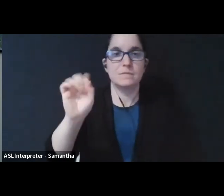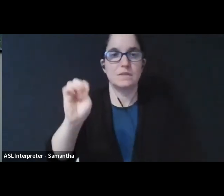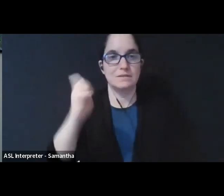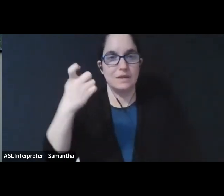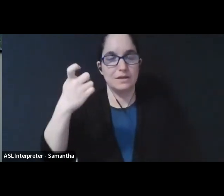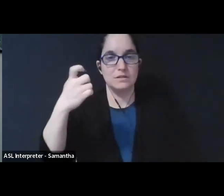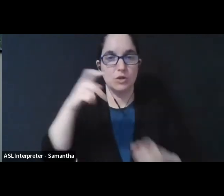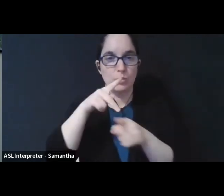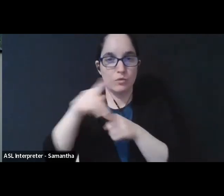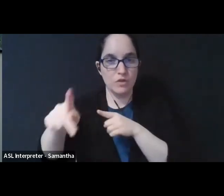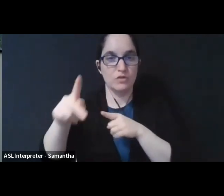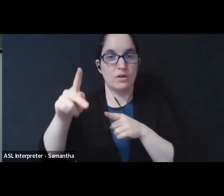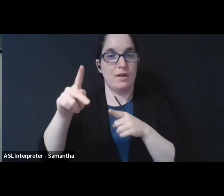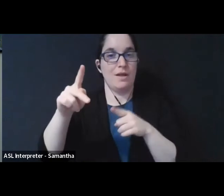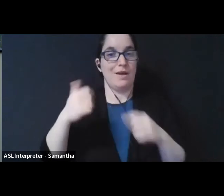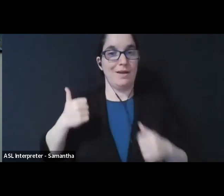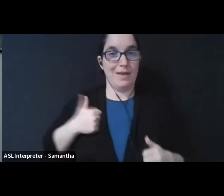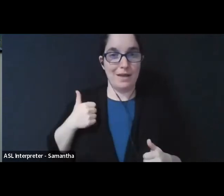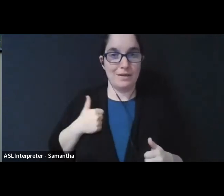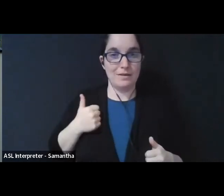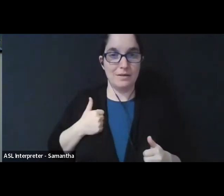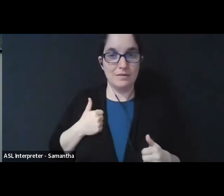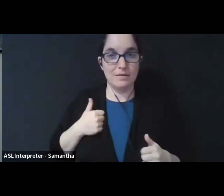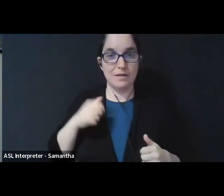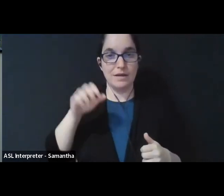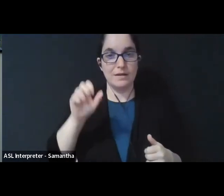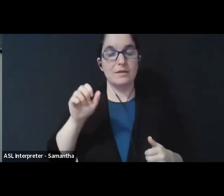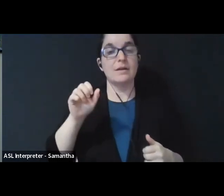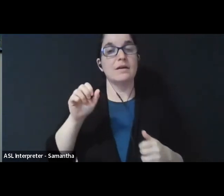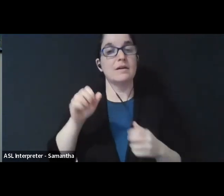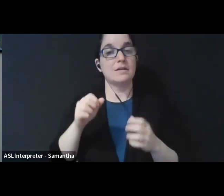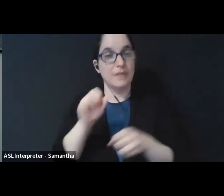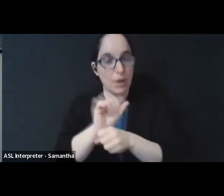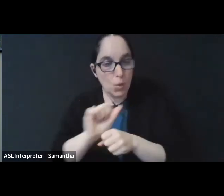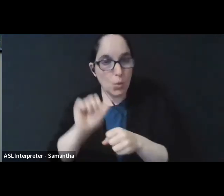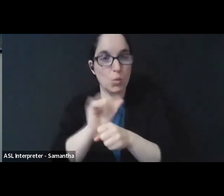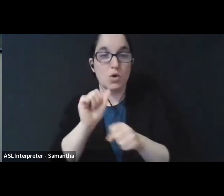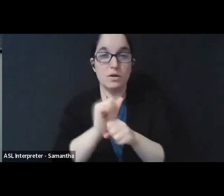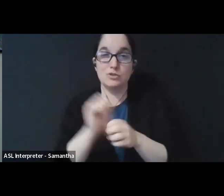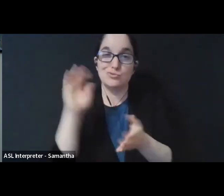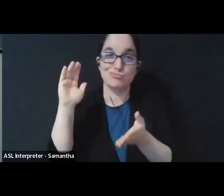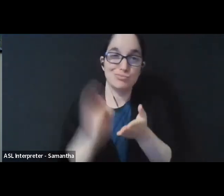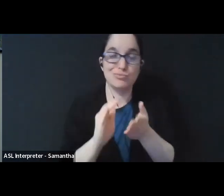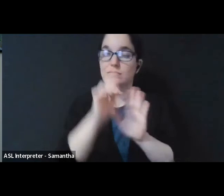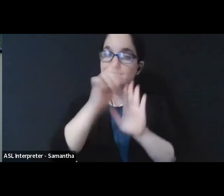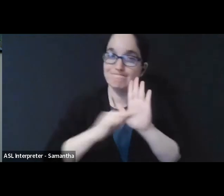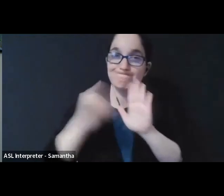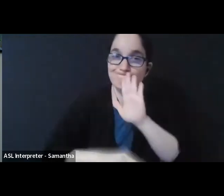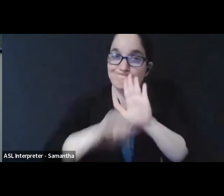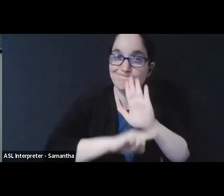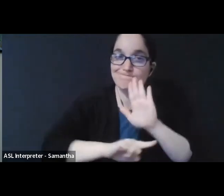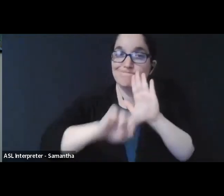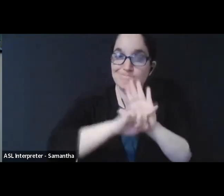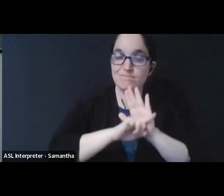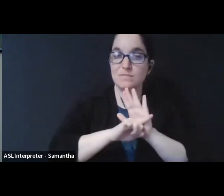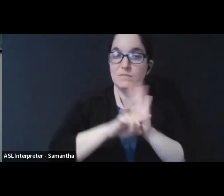SPOC, a sex worker rights group which fights for the elimination of stigma and the full decriminalization of sex work. Since recently moving to Winnipeg,